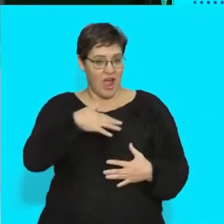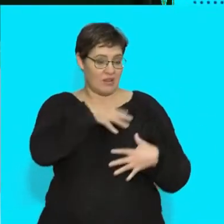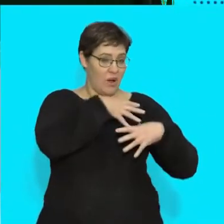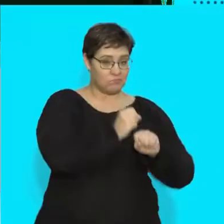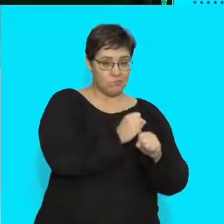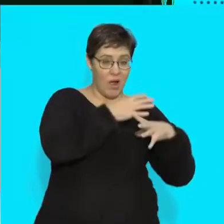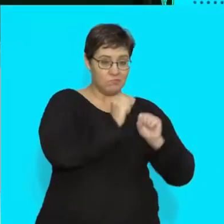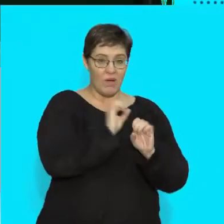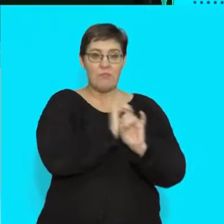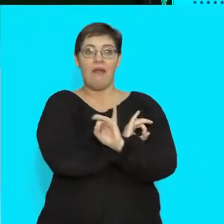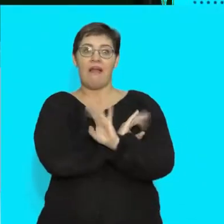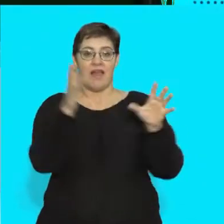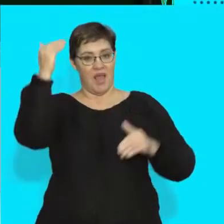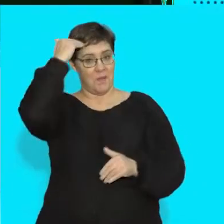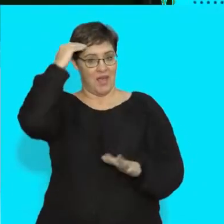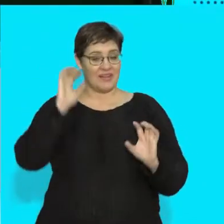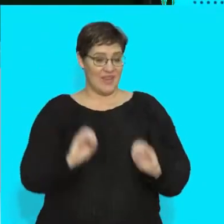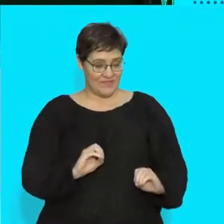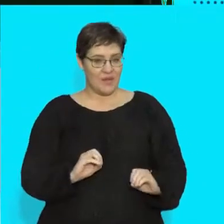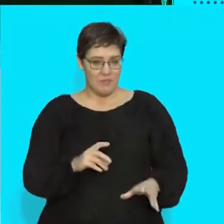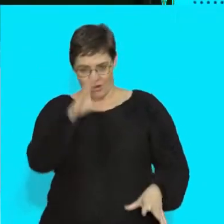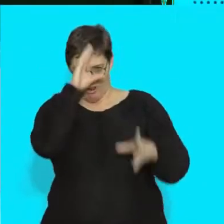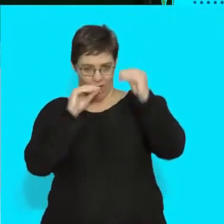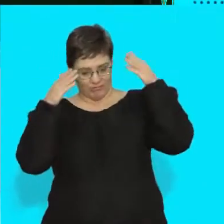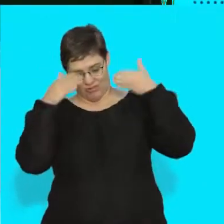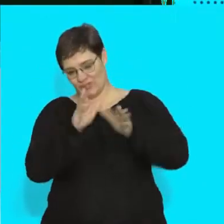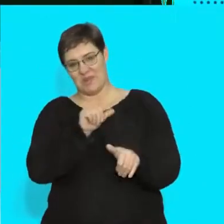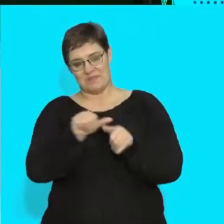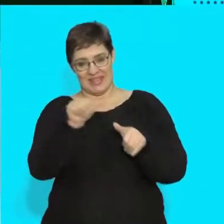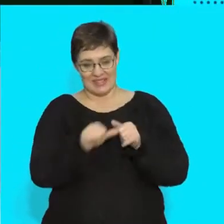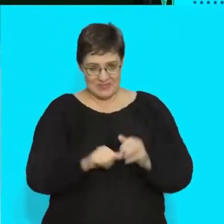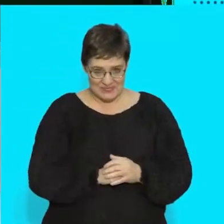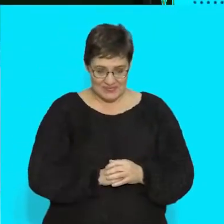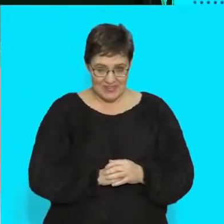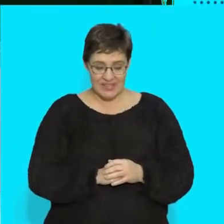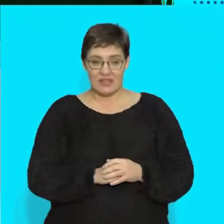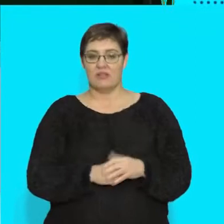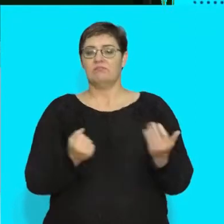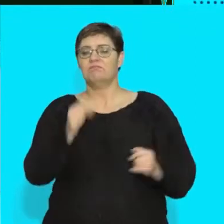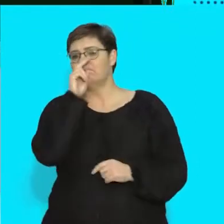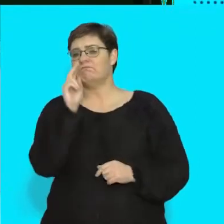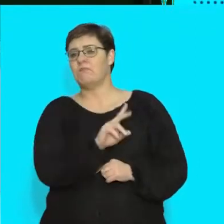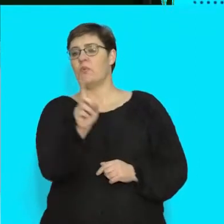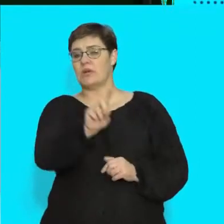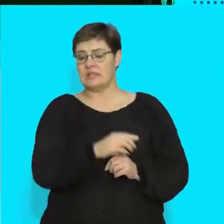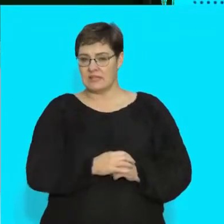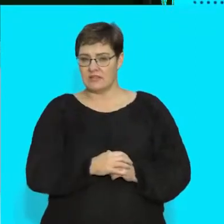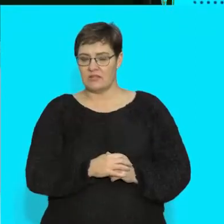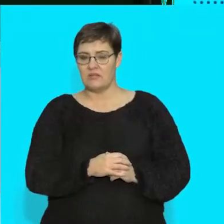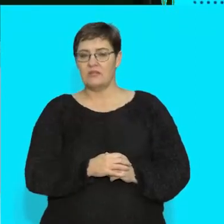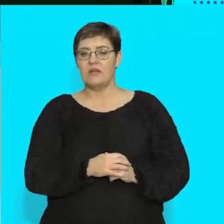just clears out our mind and makes, all right, concentration much easier. We're looking at the